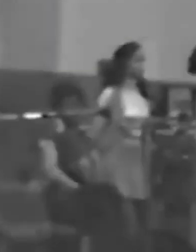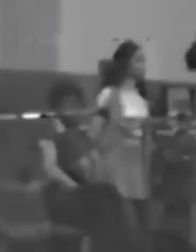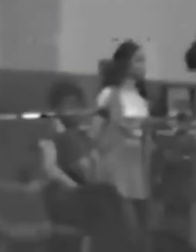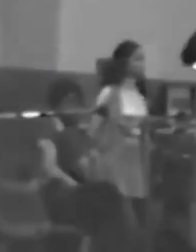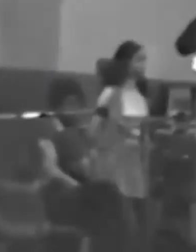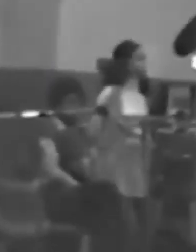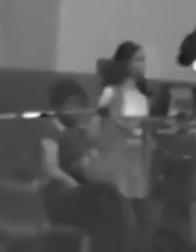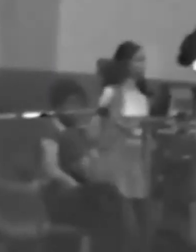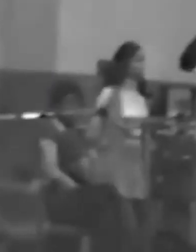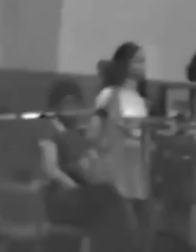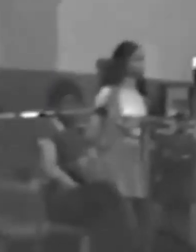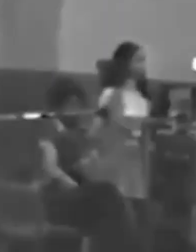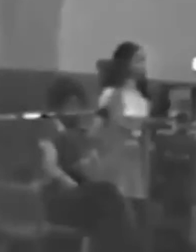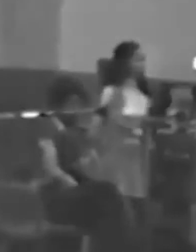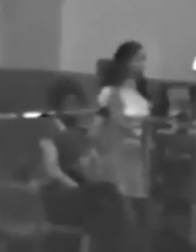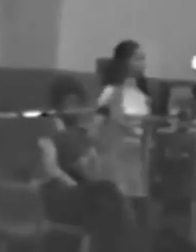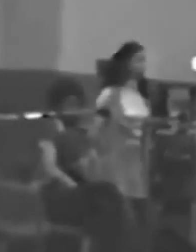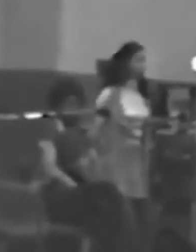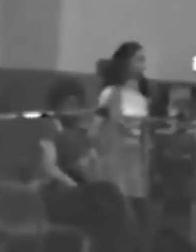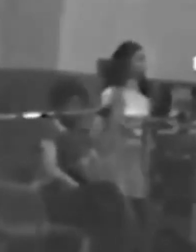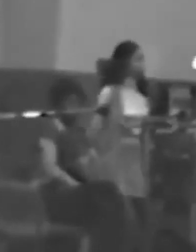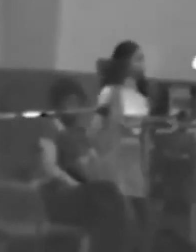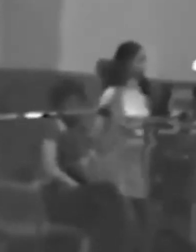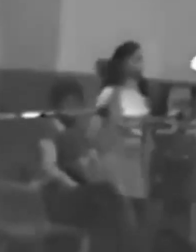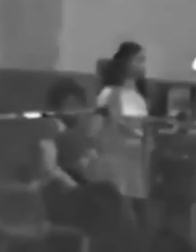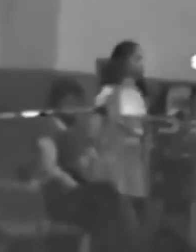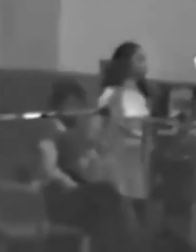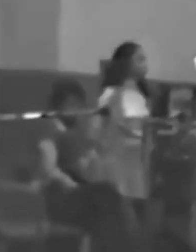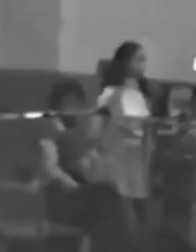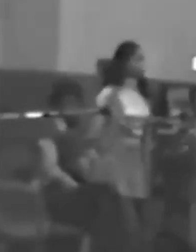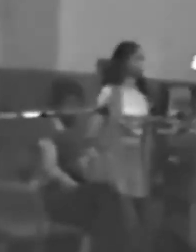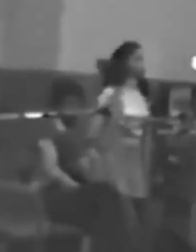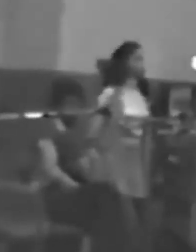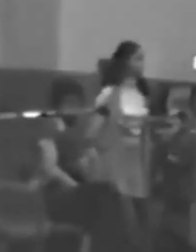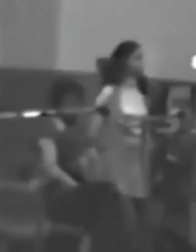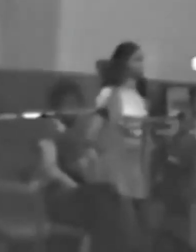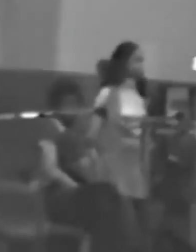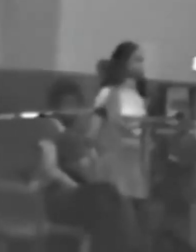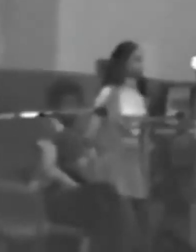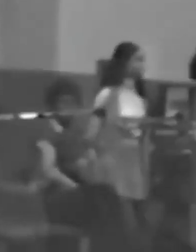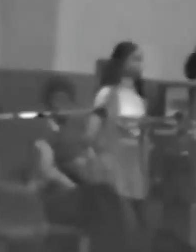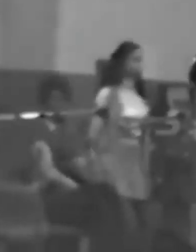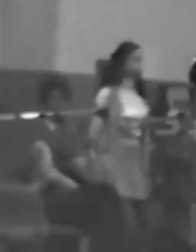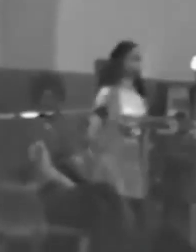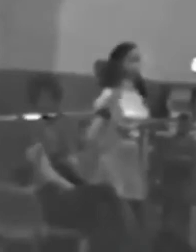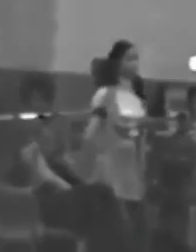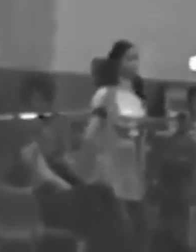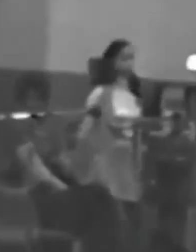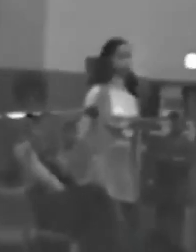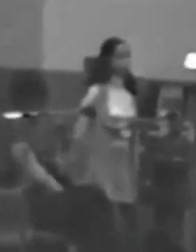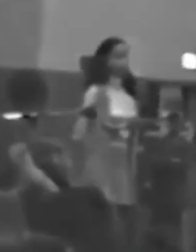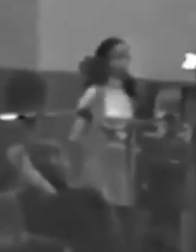to pit white people against Black people. Look at the statement that he made about